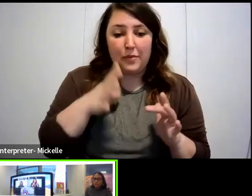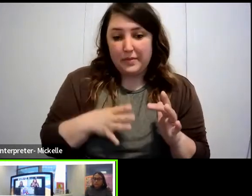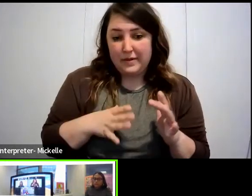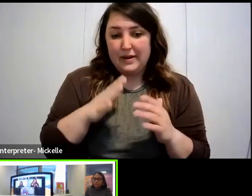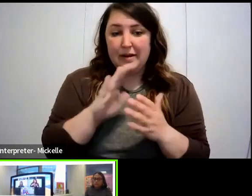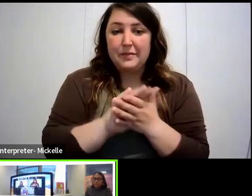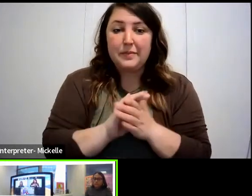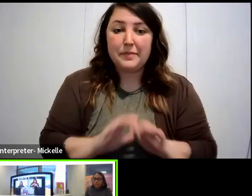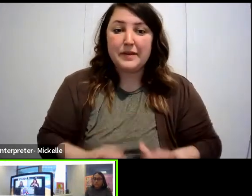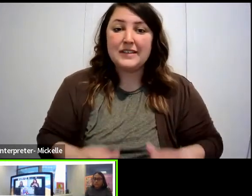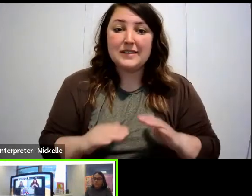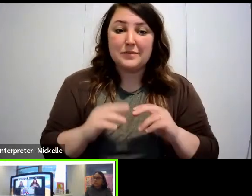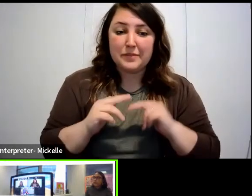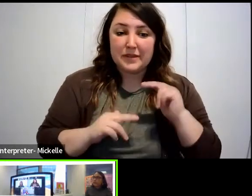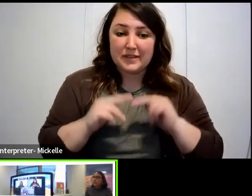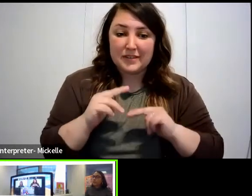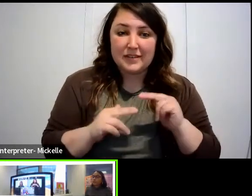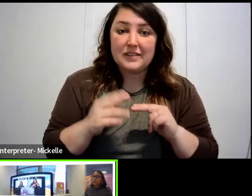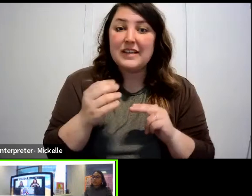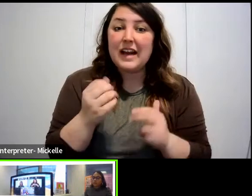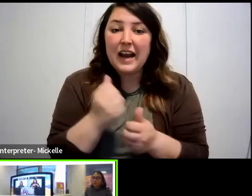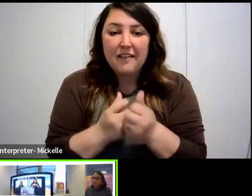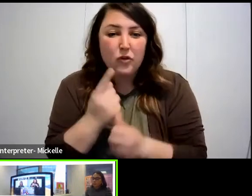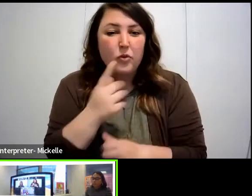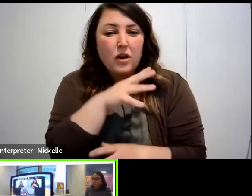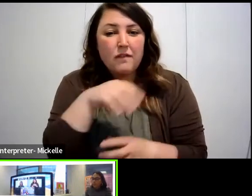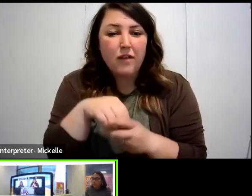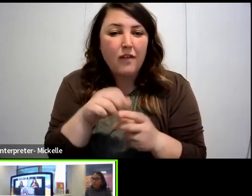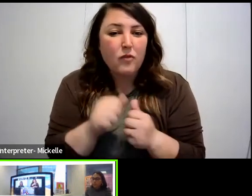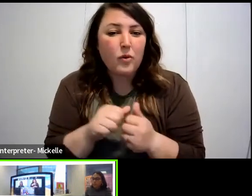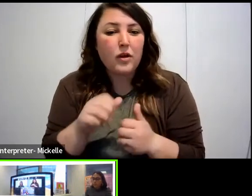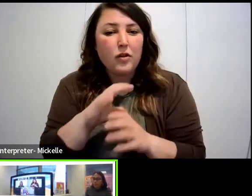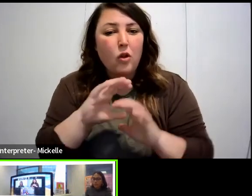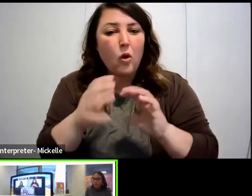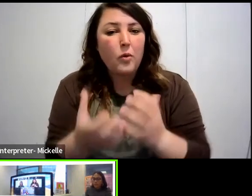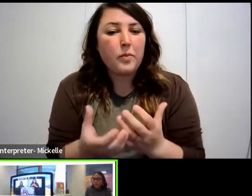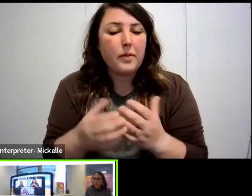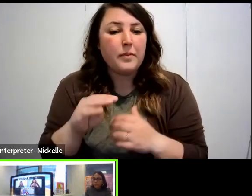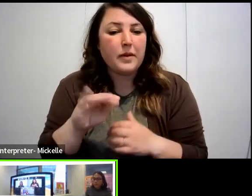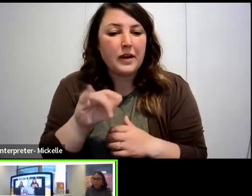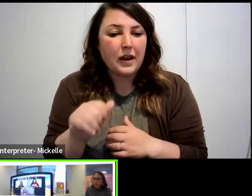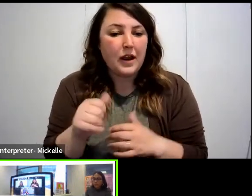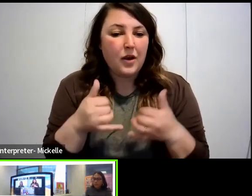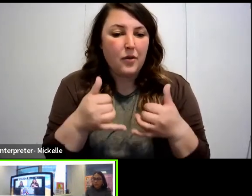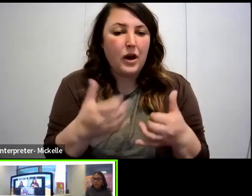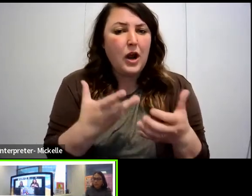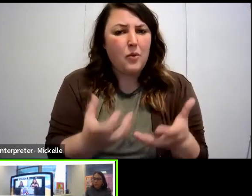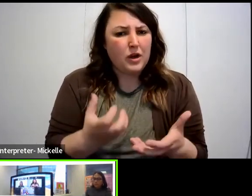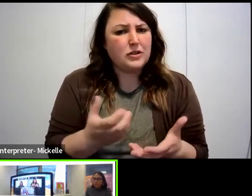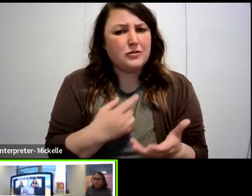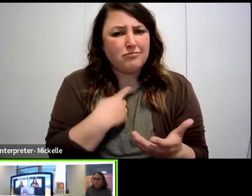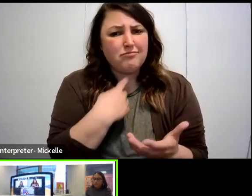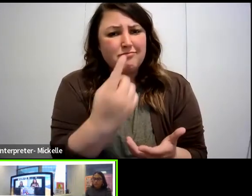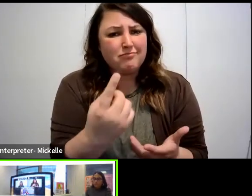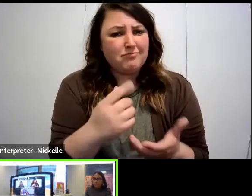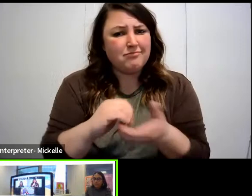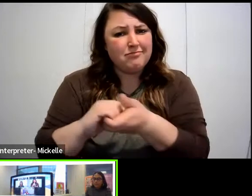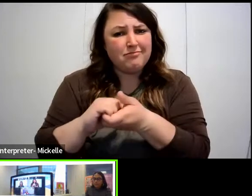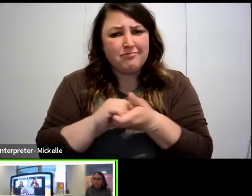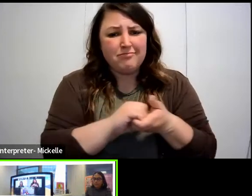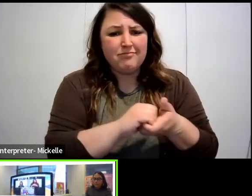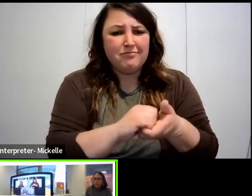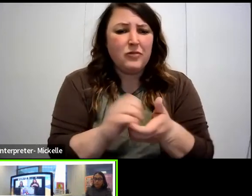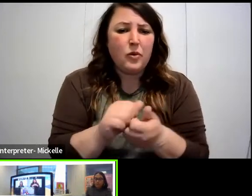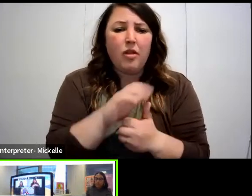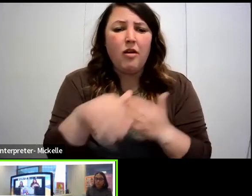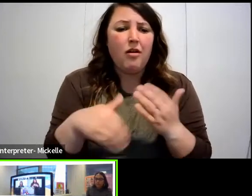in organizing the Global Media and Women Peace and Security Award, I want to express solidarity with all the